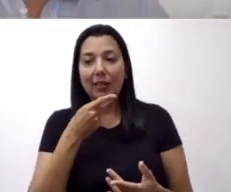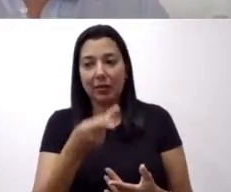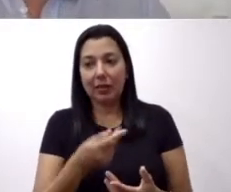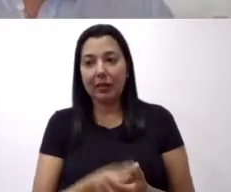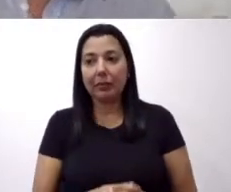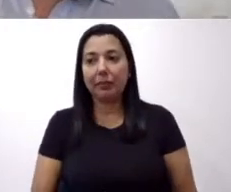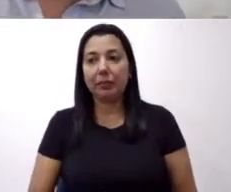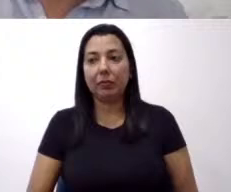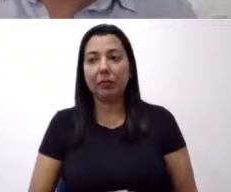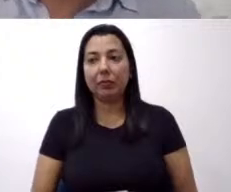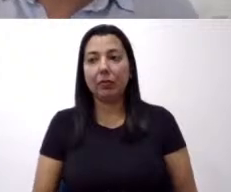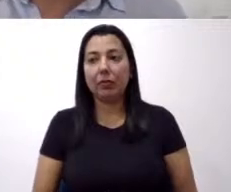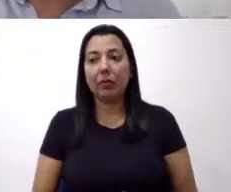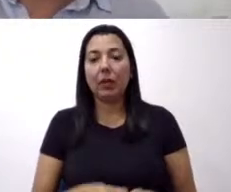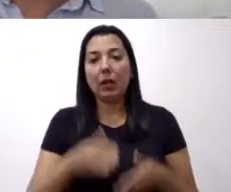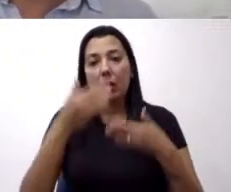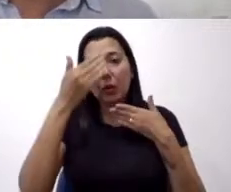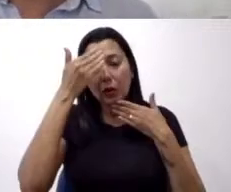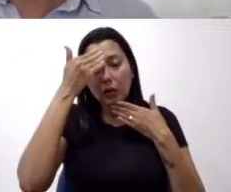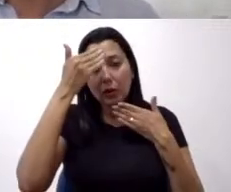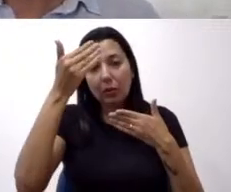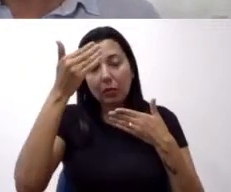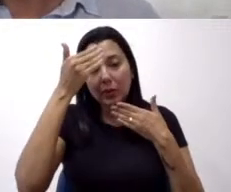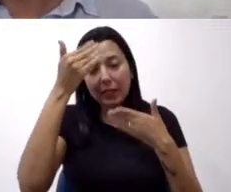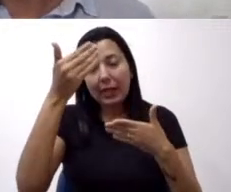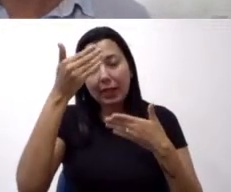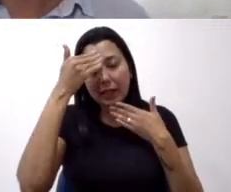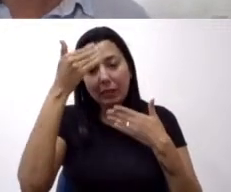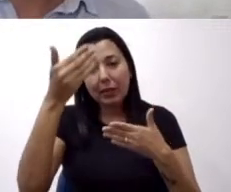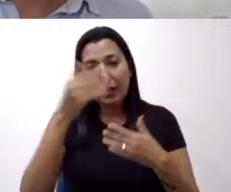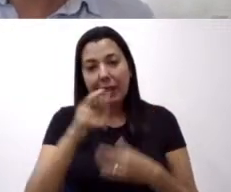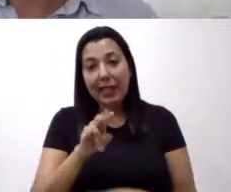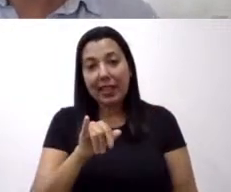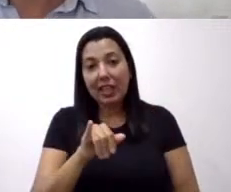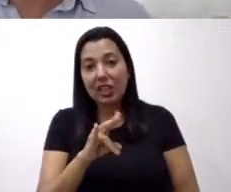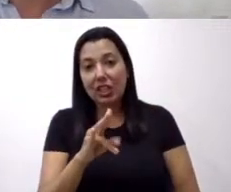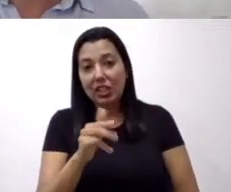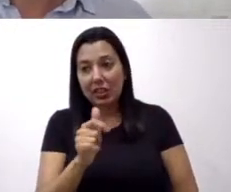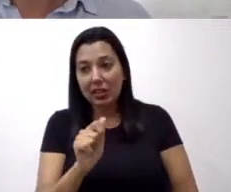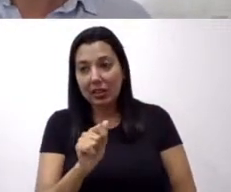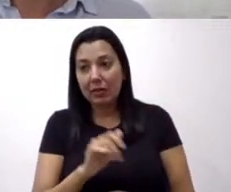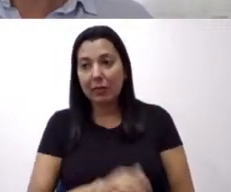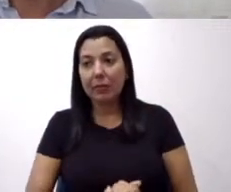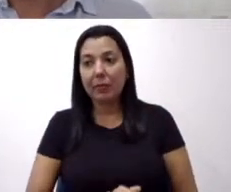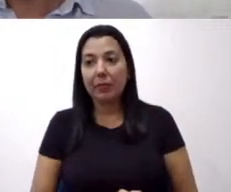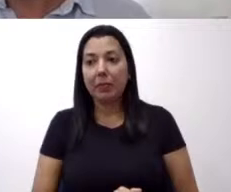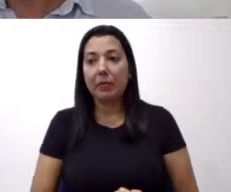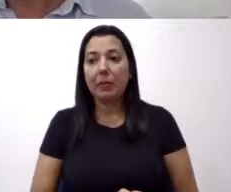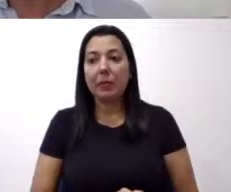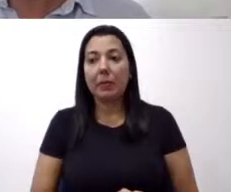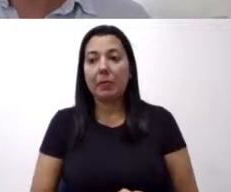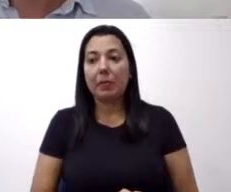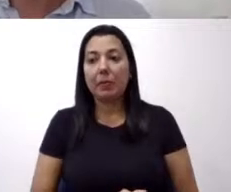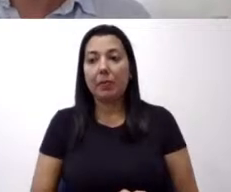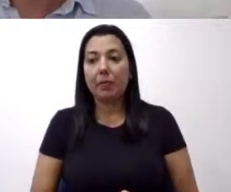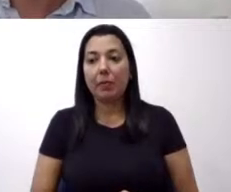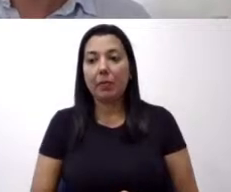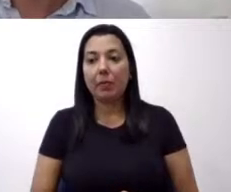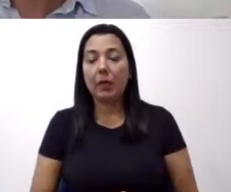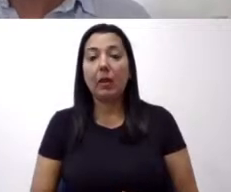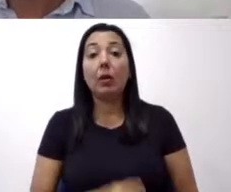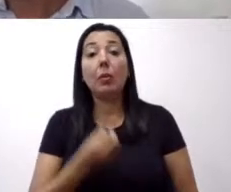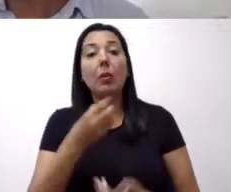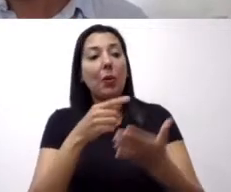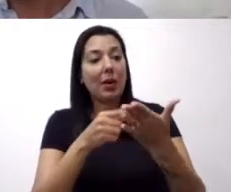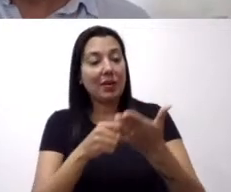Thank you very much, Regina, for welcoming this second webinar on the political sociology of